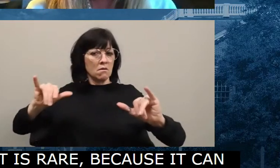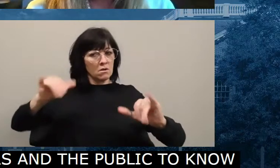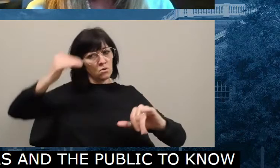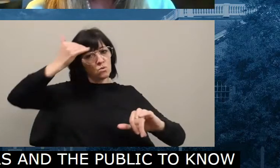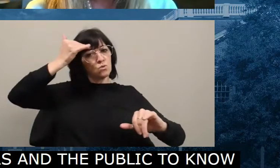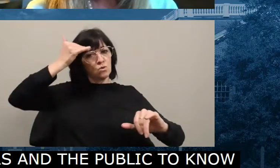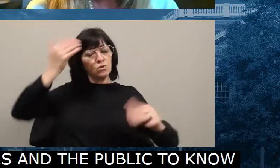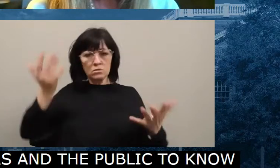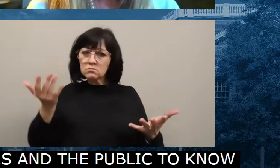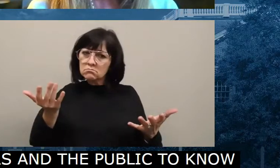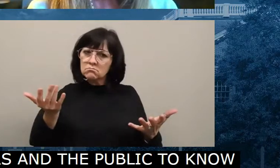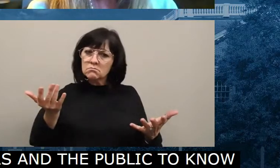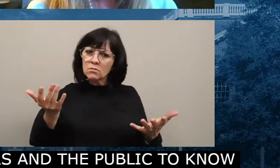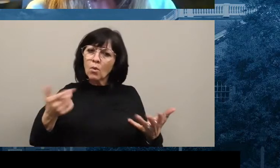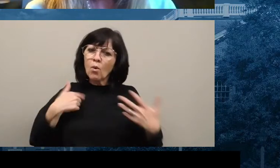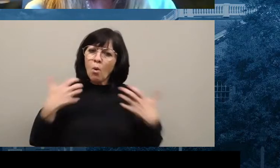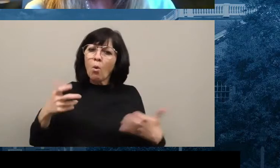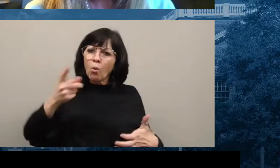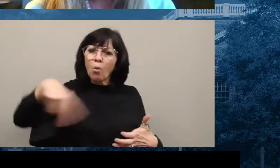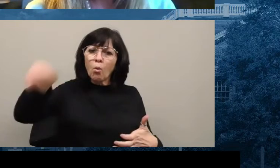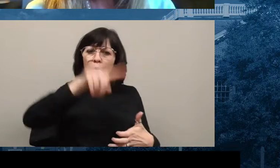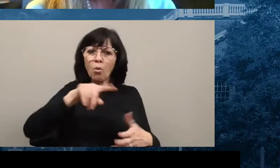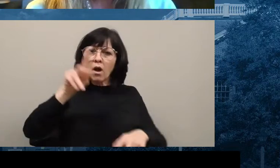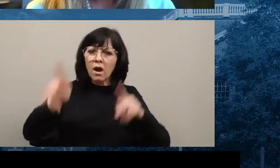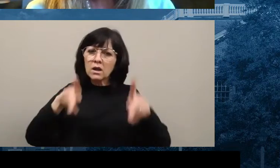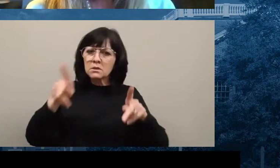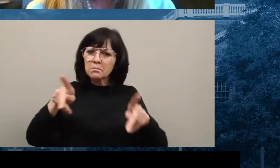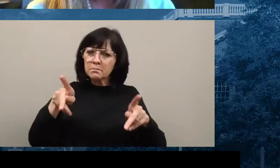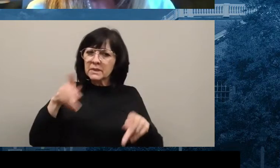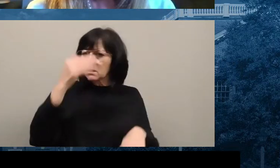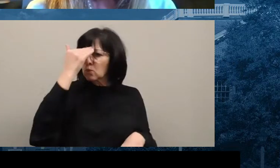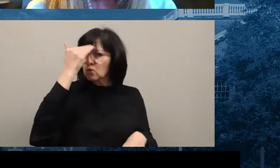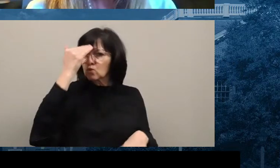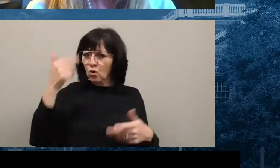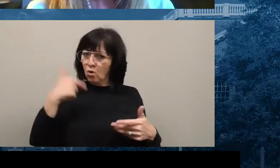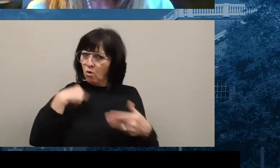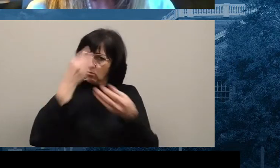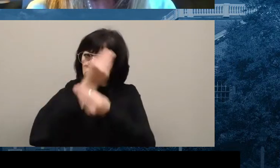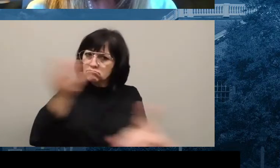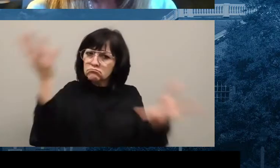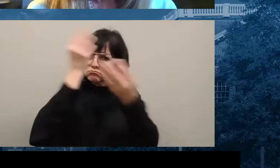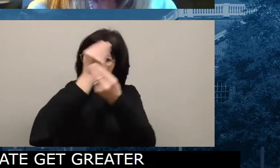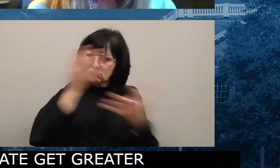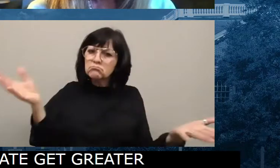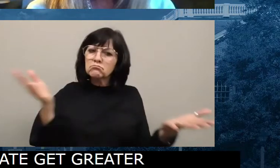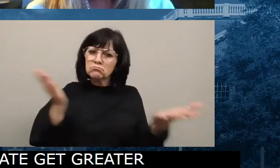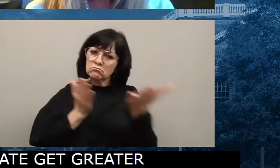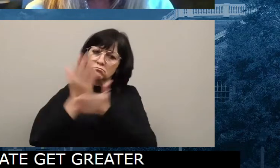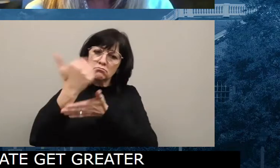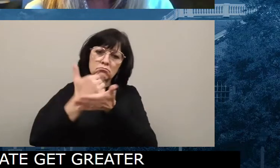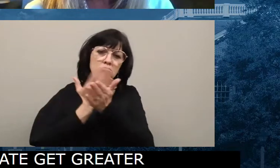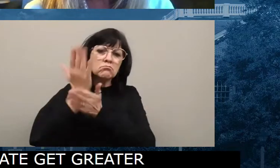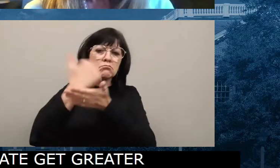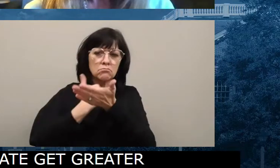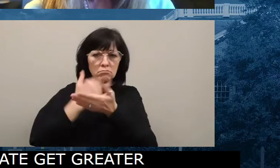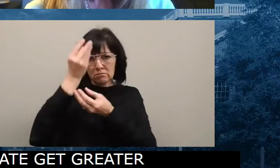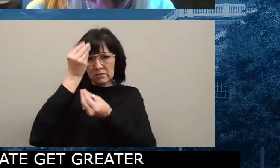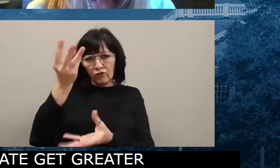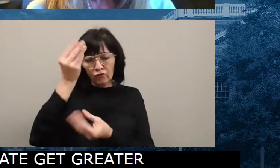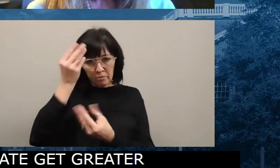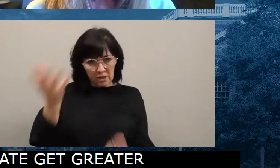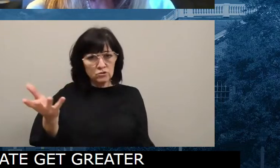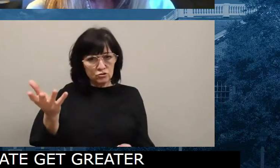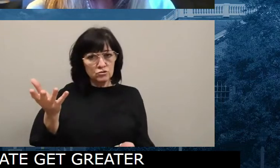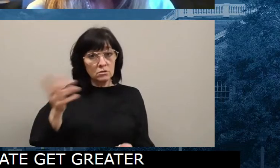about it, stopping and looking at it, because we don't want to have the effect that Amy Cherry's question alluded to,